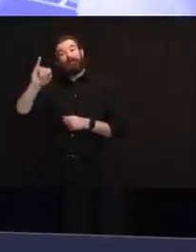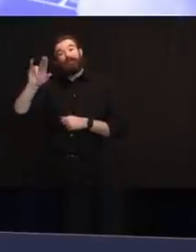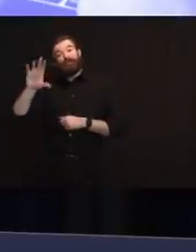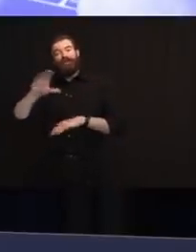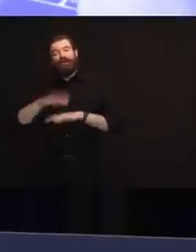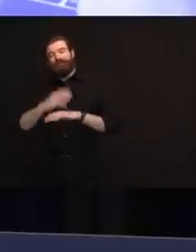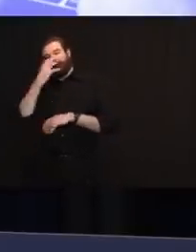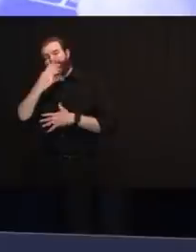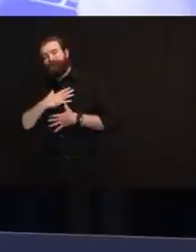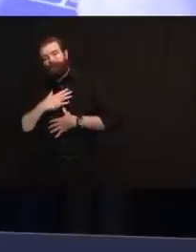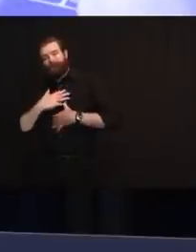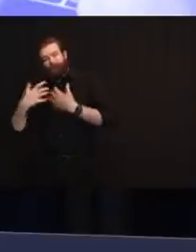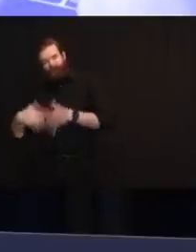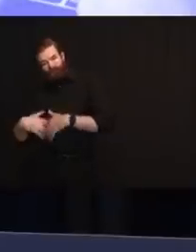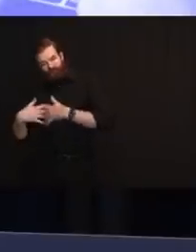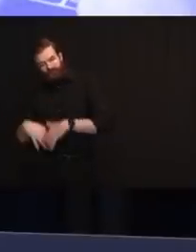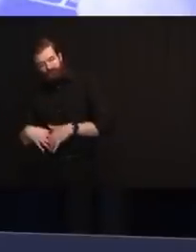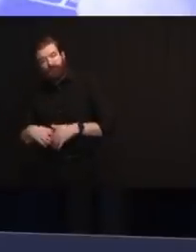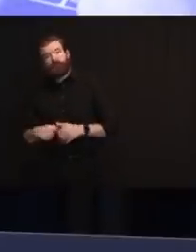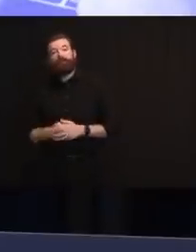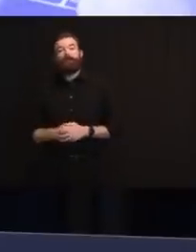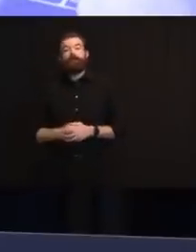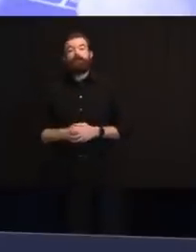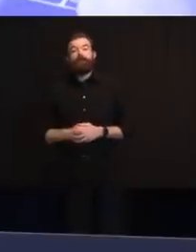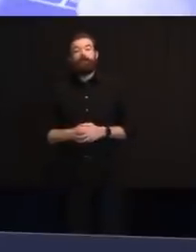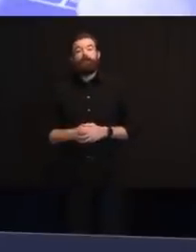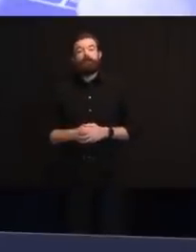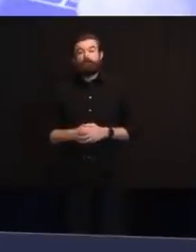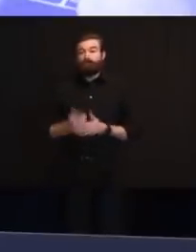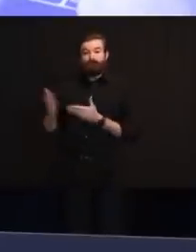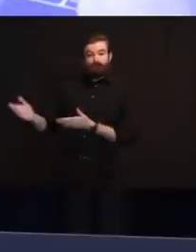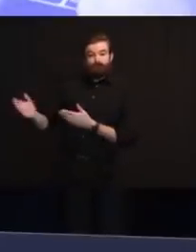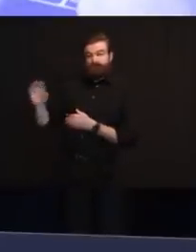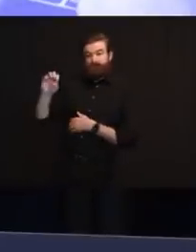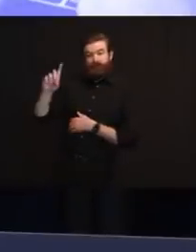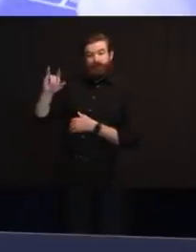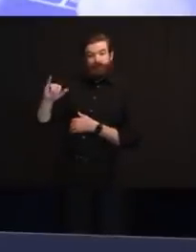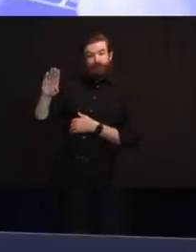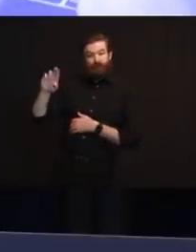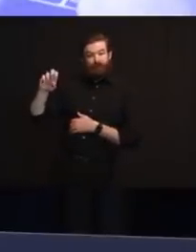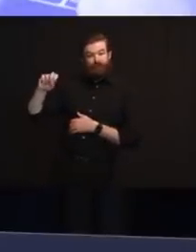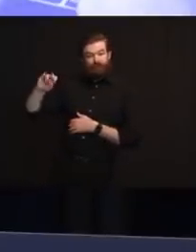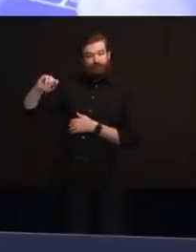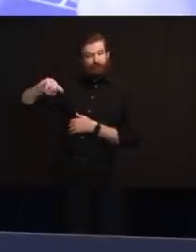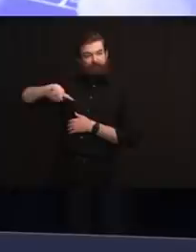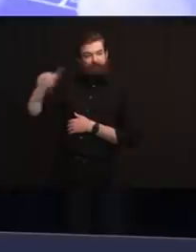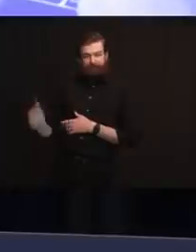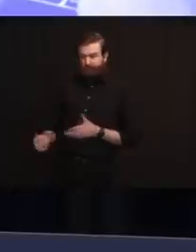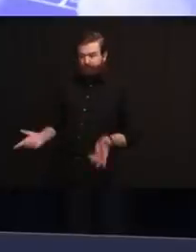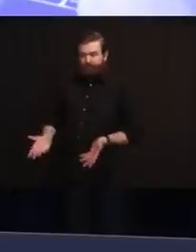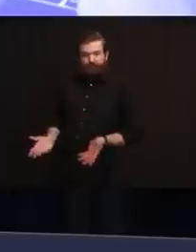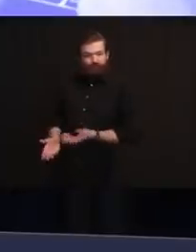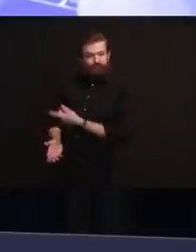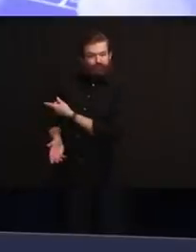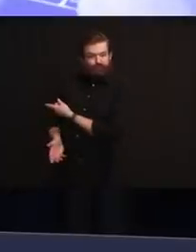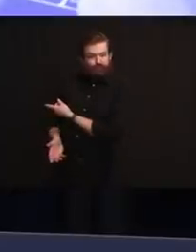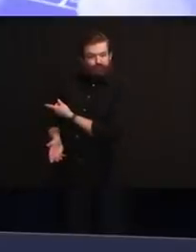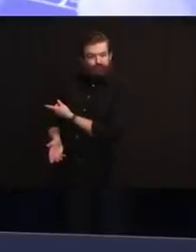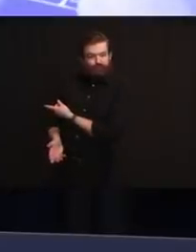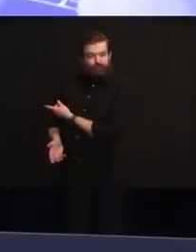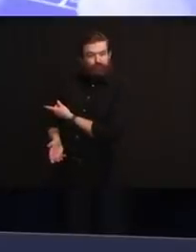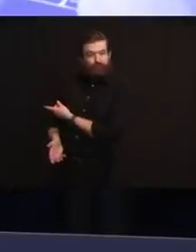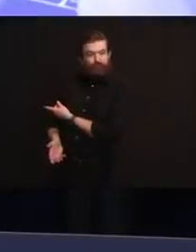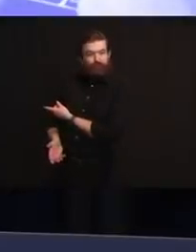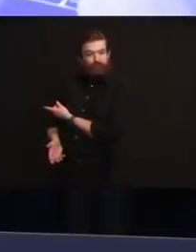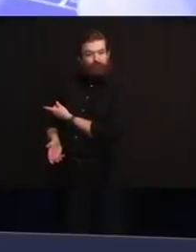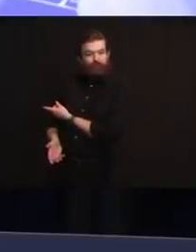by Dr. Eddie Bresnis, a familiar person to many of us in public health in New Jersey. Dr. Bresnis